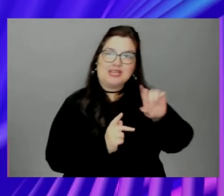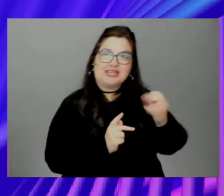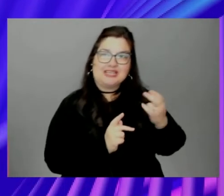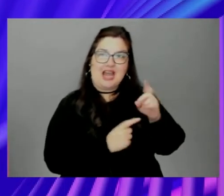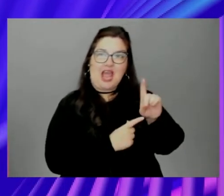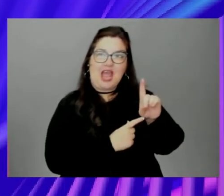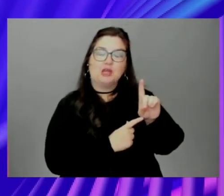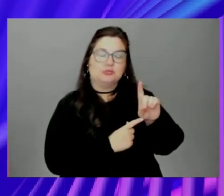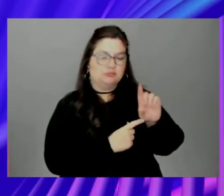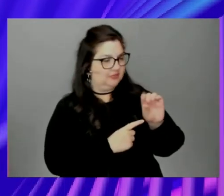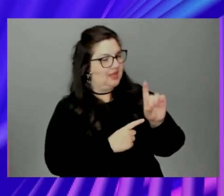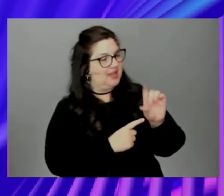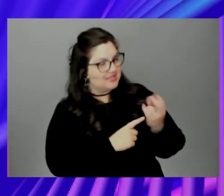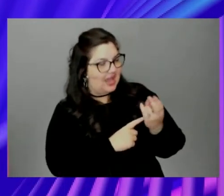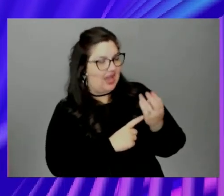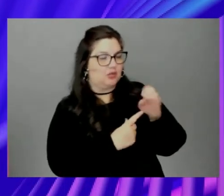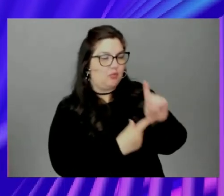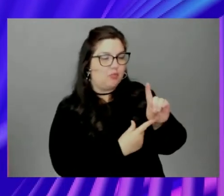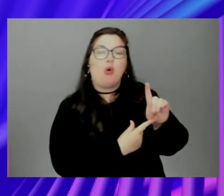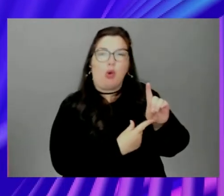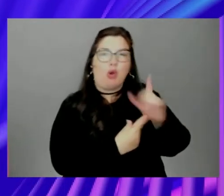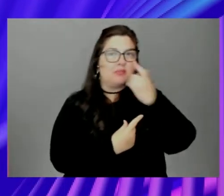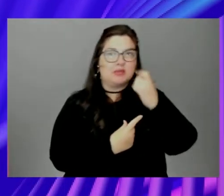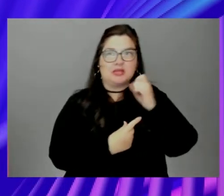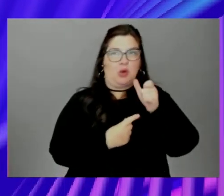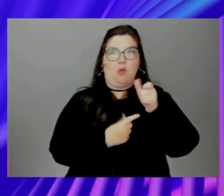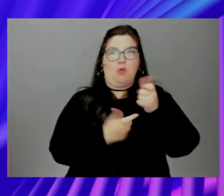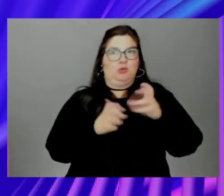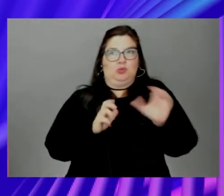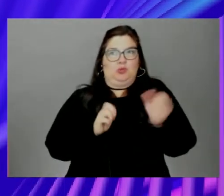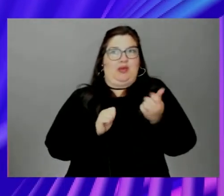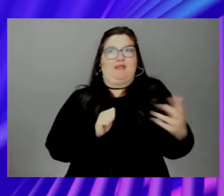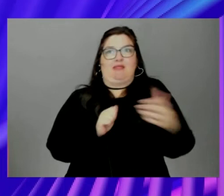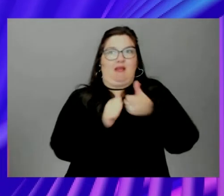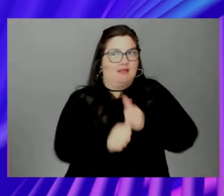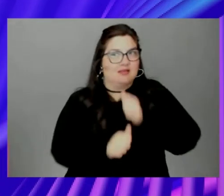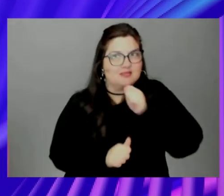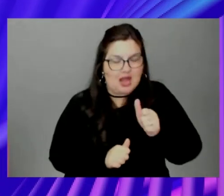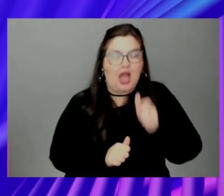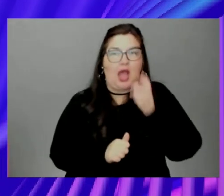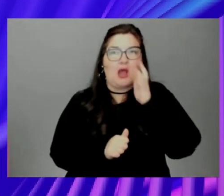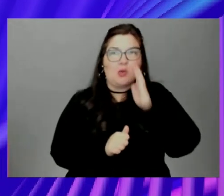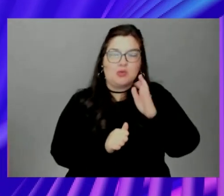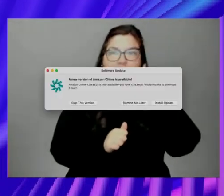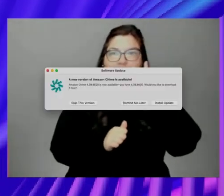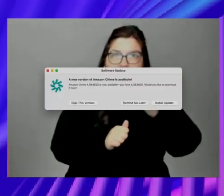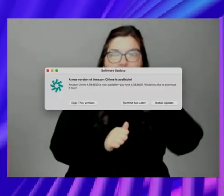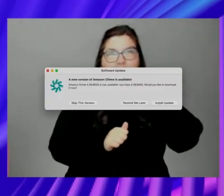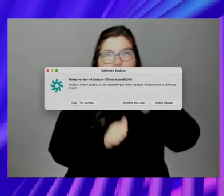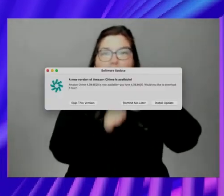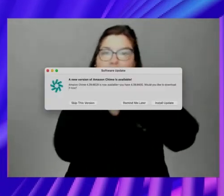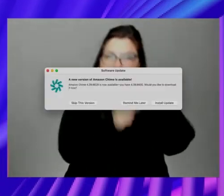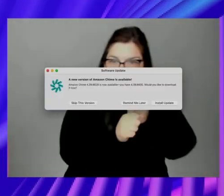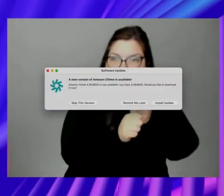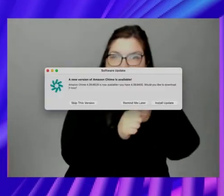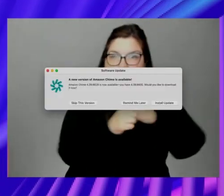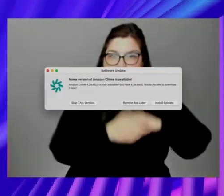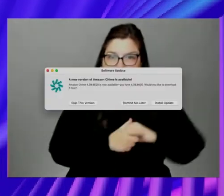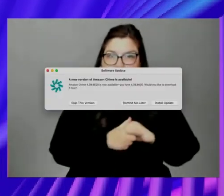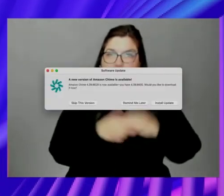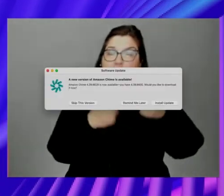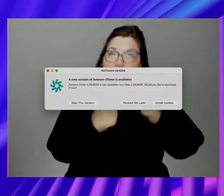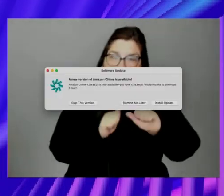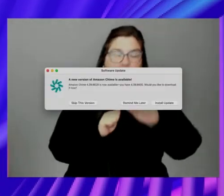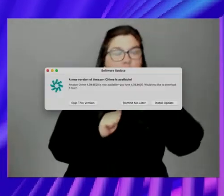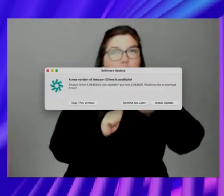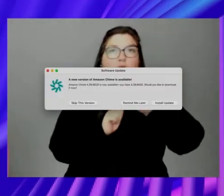to not do anything uncompliant here at Okay. Reinforce, this would go red and you would see we have a non-compliant Got item. it, okay. And then I can basically drill down to